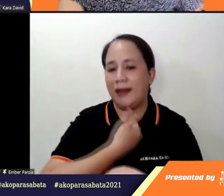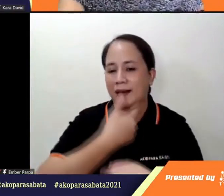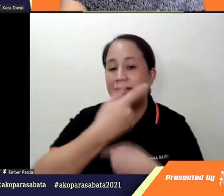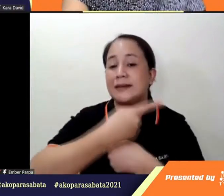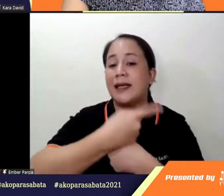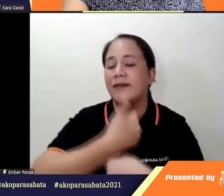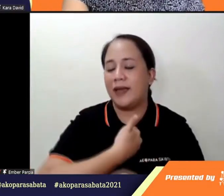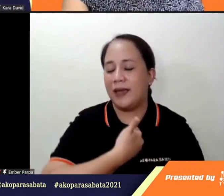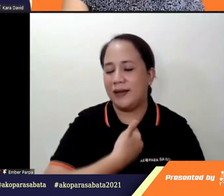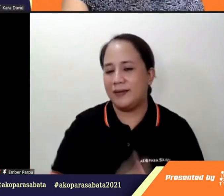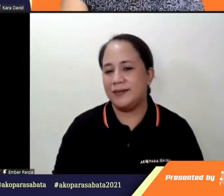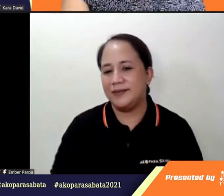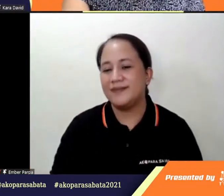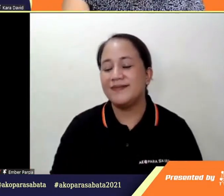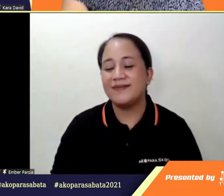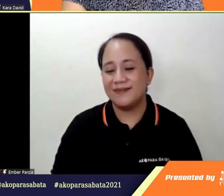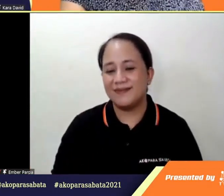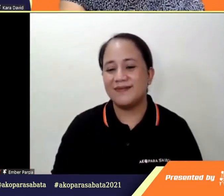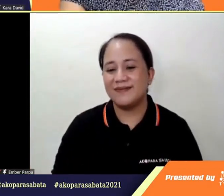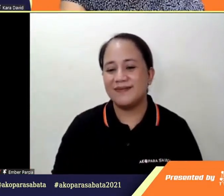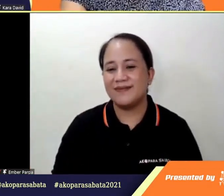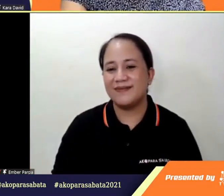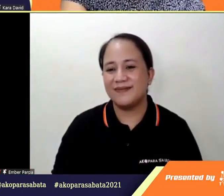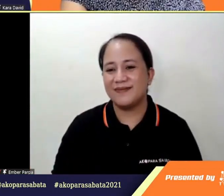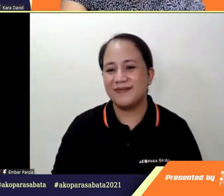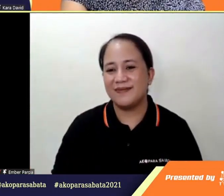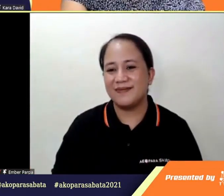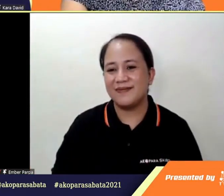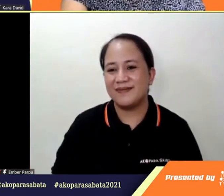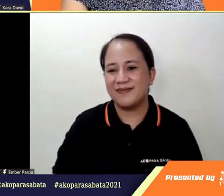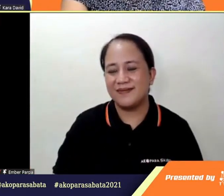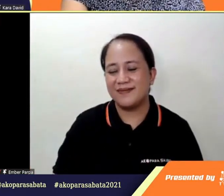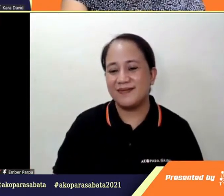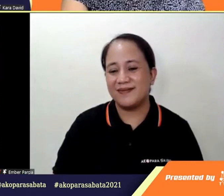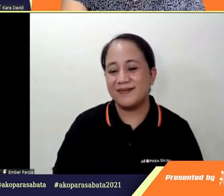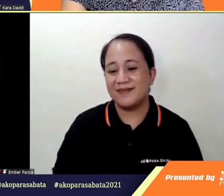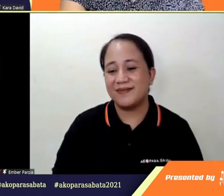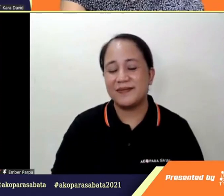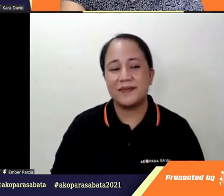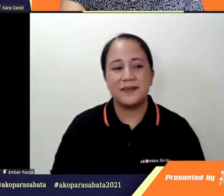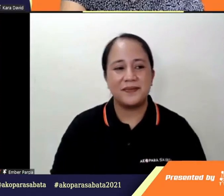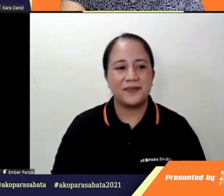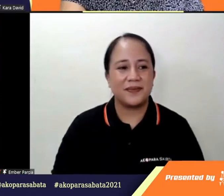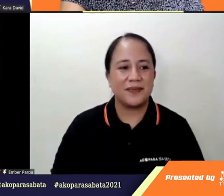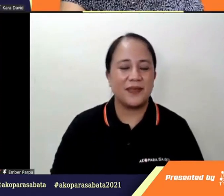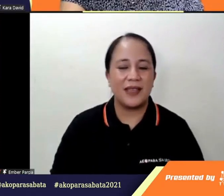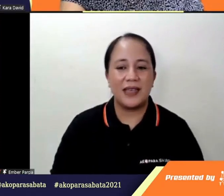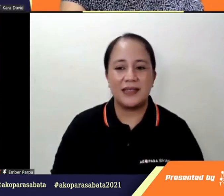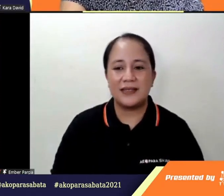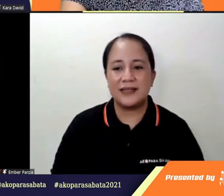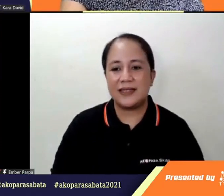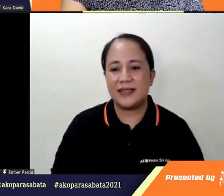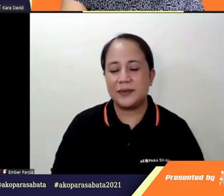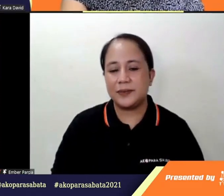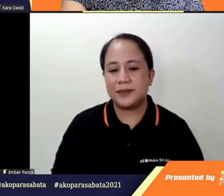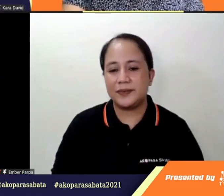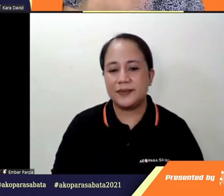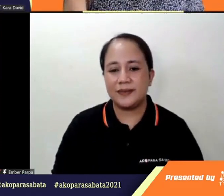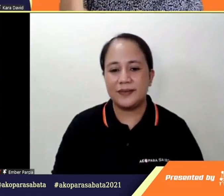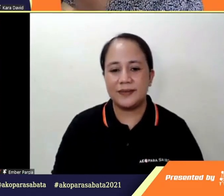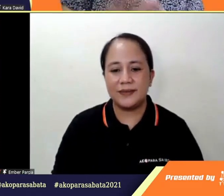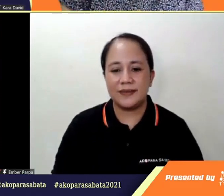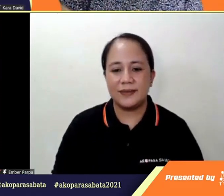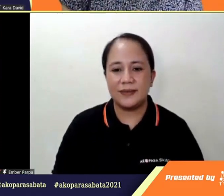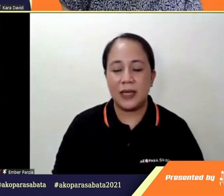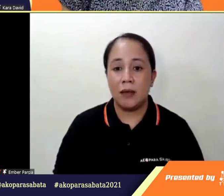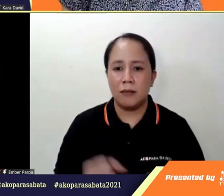time. Okay. Anyway. Pwede naman kahit konti. Okay, Oo. okay. Let's move on pa. Maraming